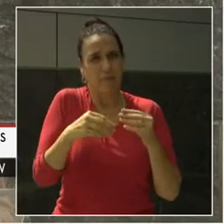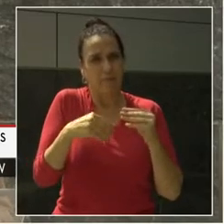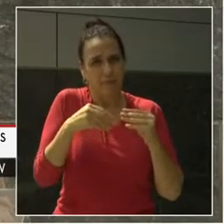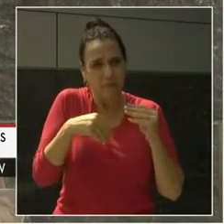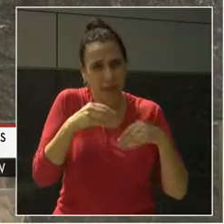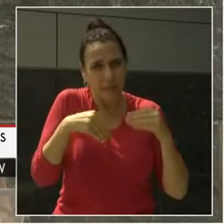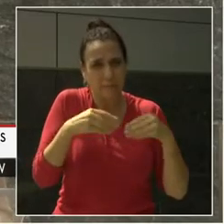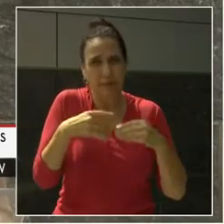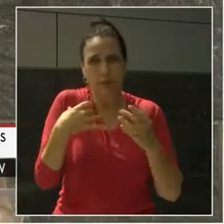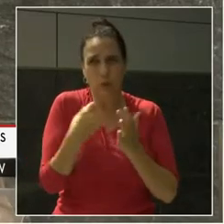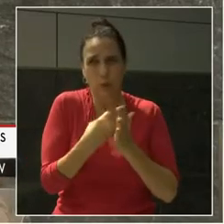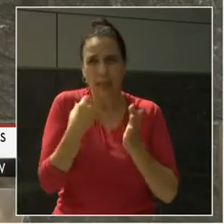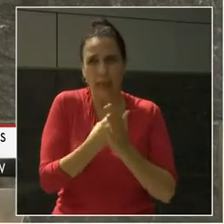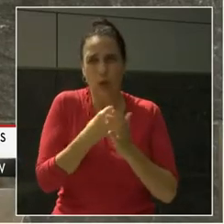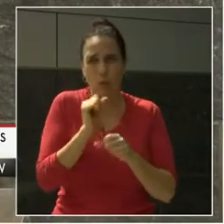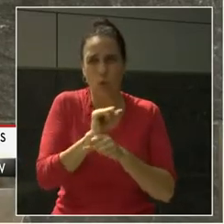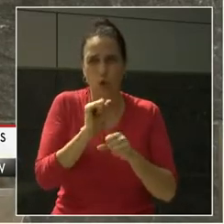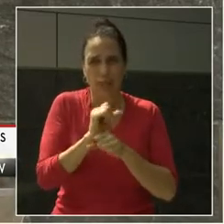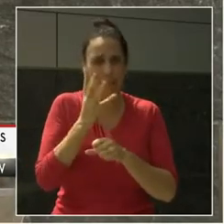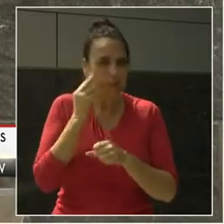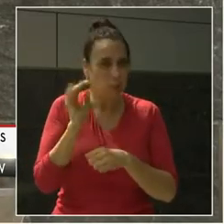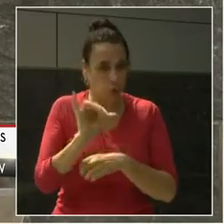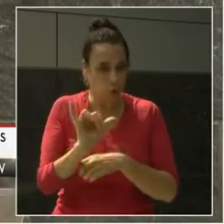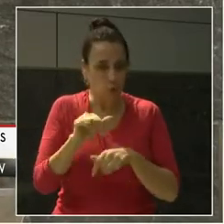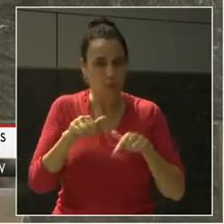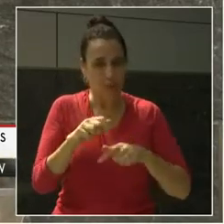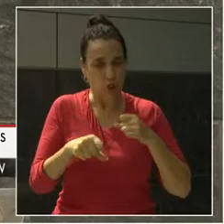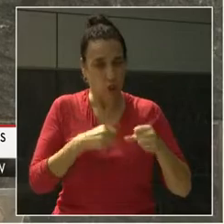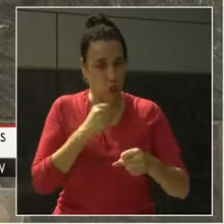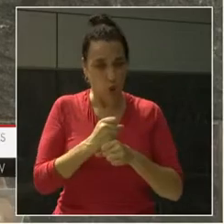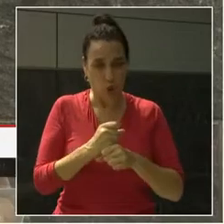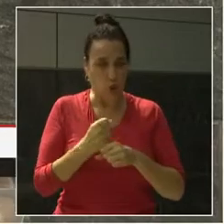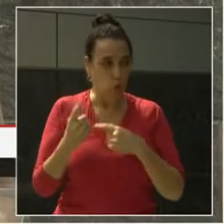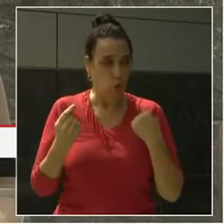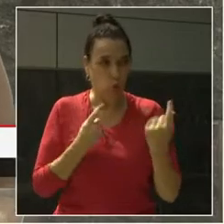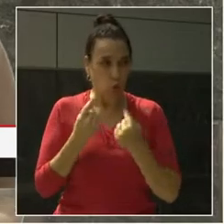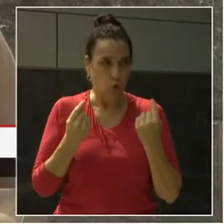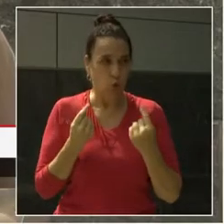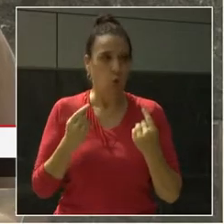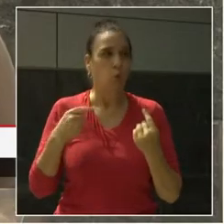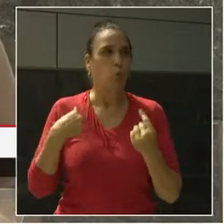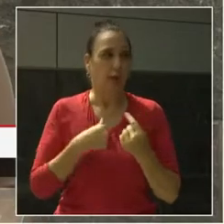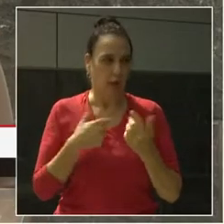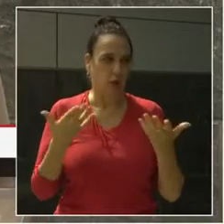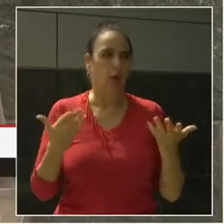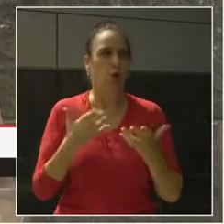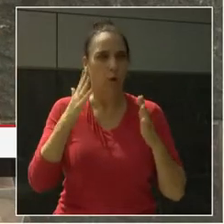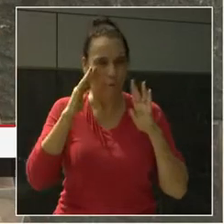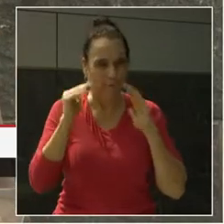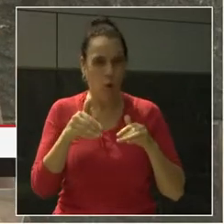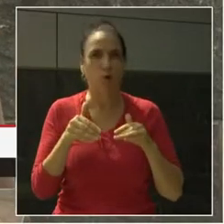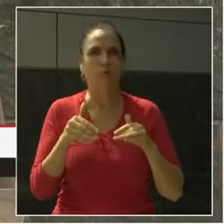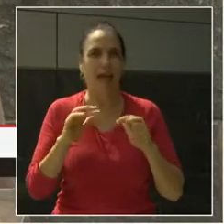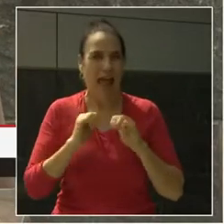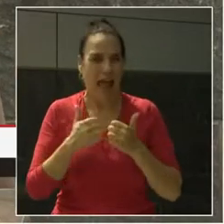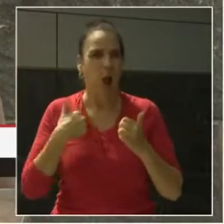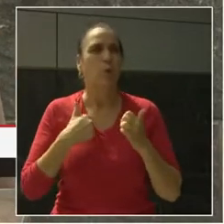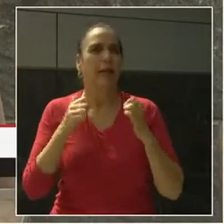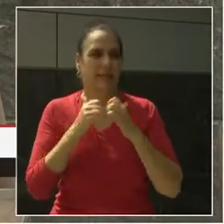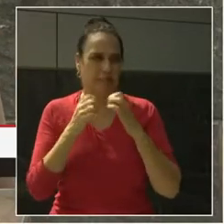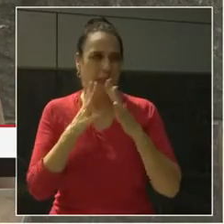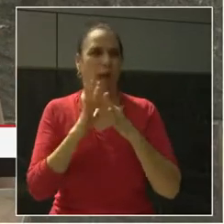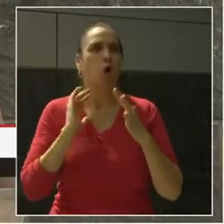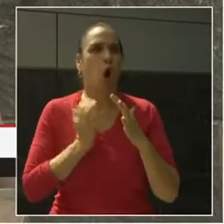work experience. So this year, what we're really here to focus on is how we are expanding our